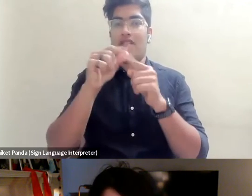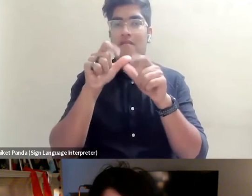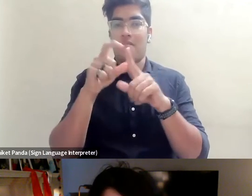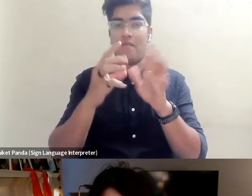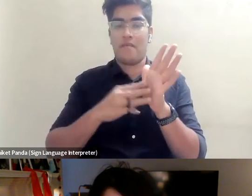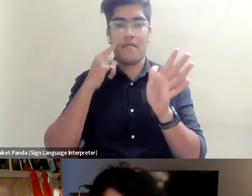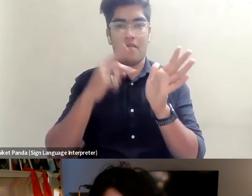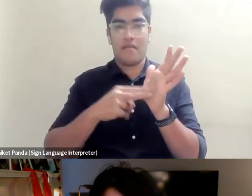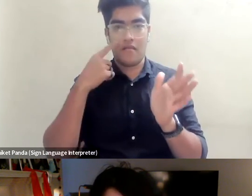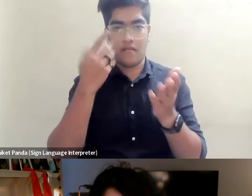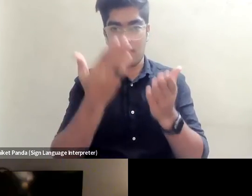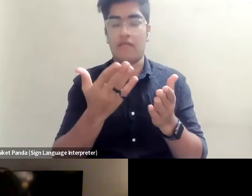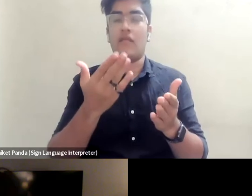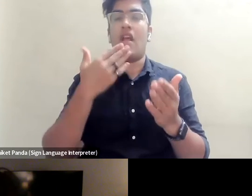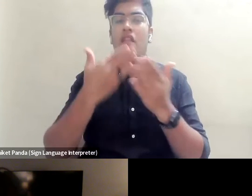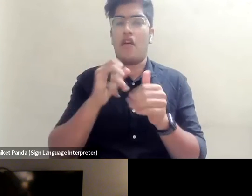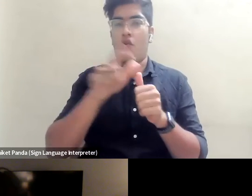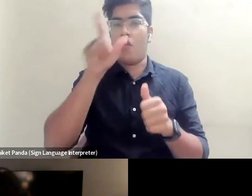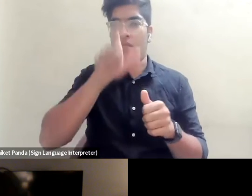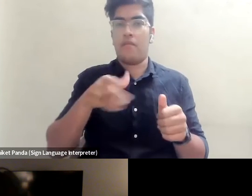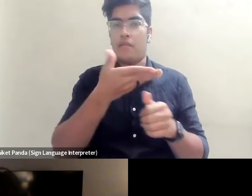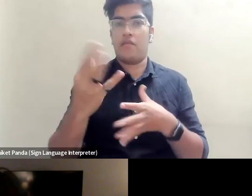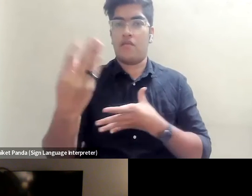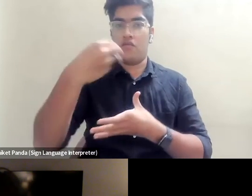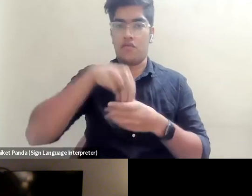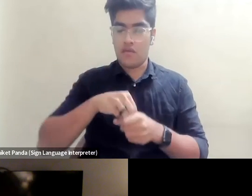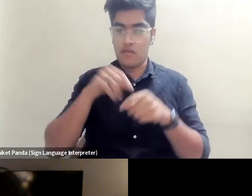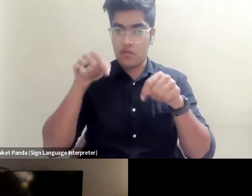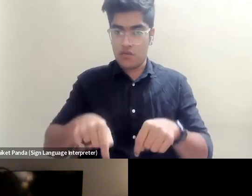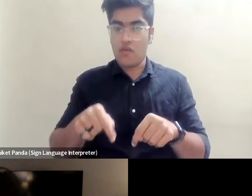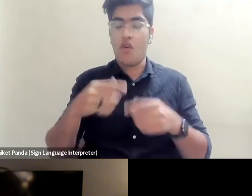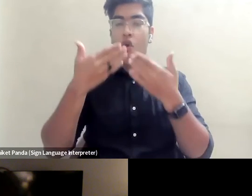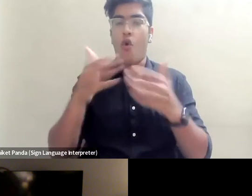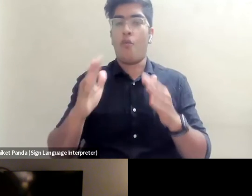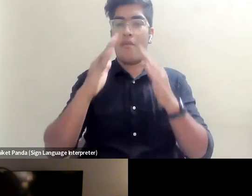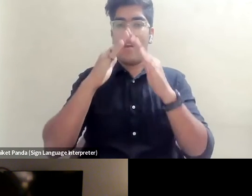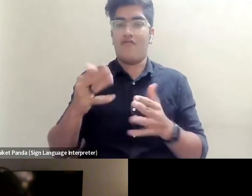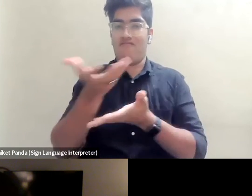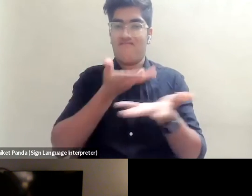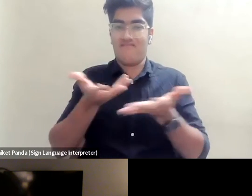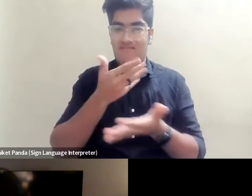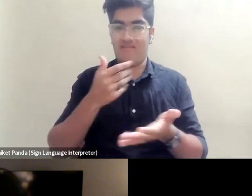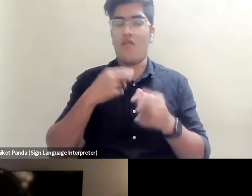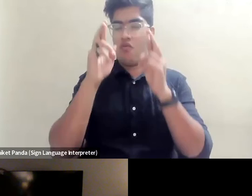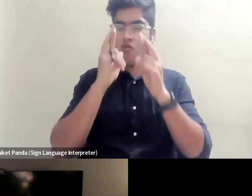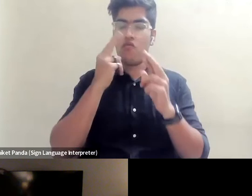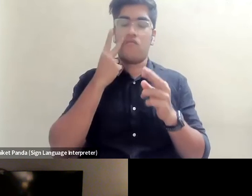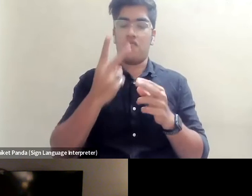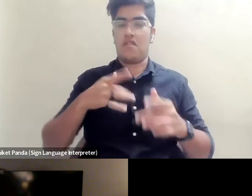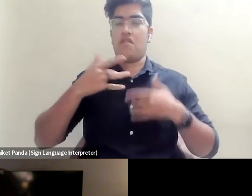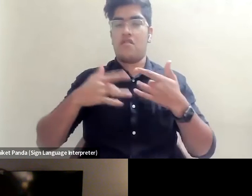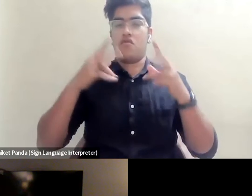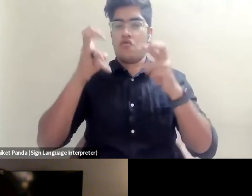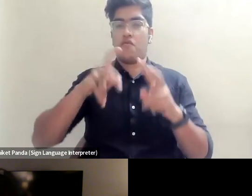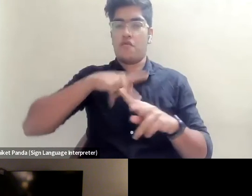everyone for joining us on this final day of our Constitution Open House. We look forward to engaging you in a very fascinating project